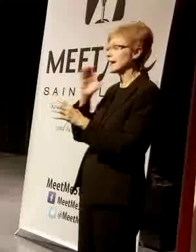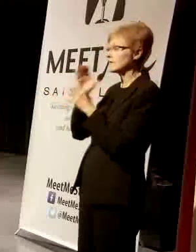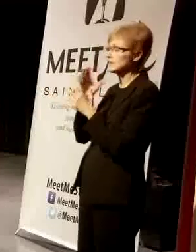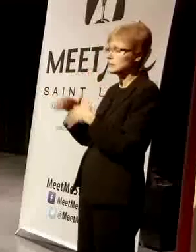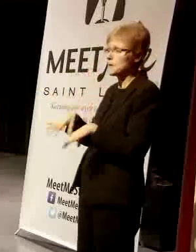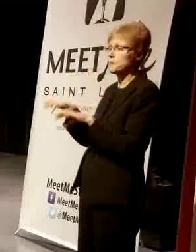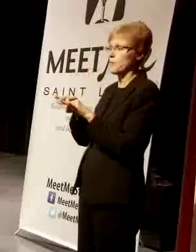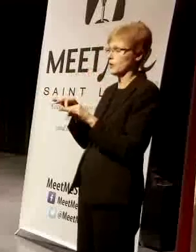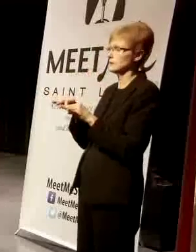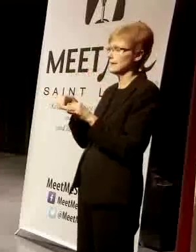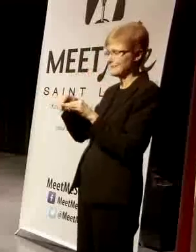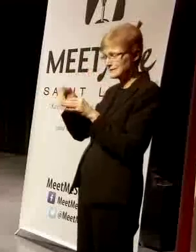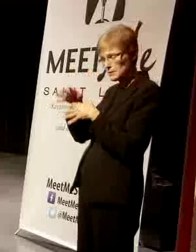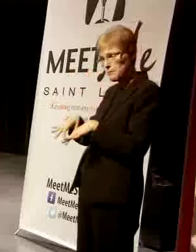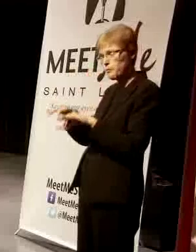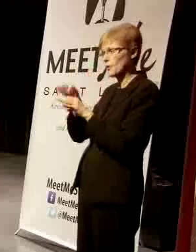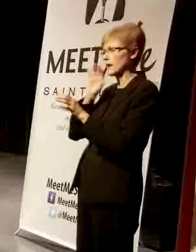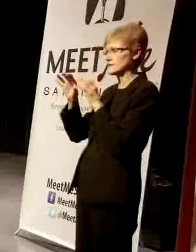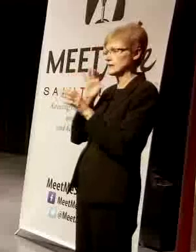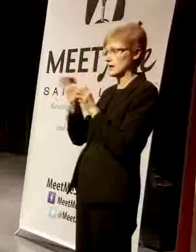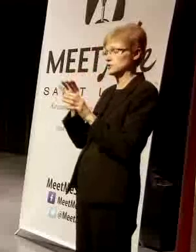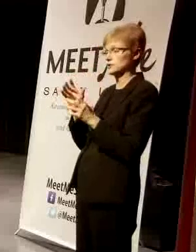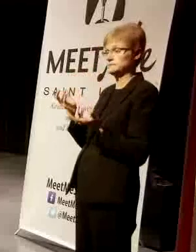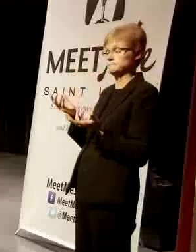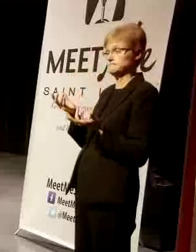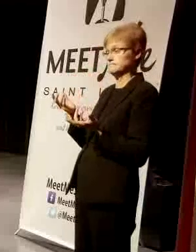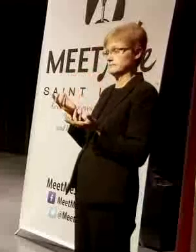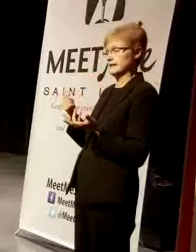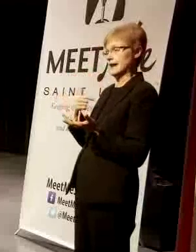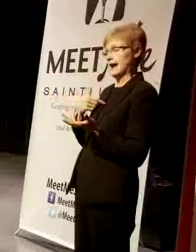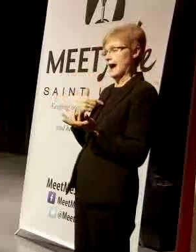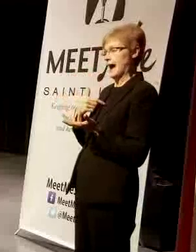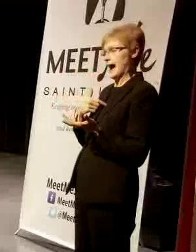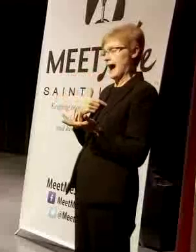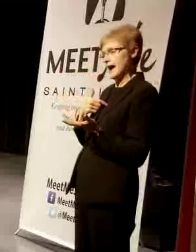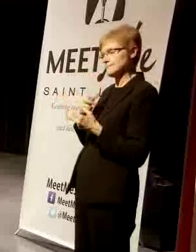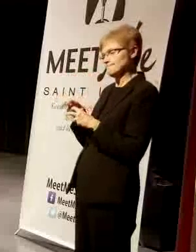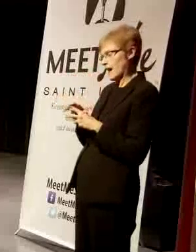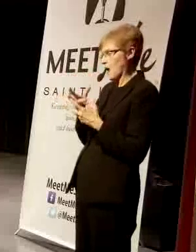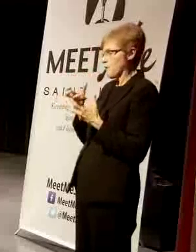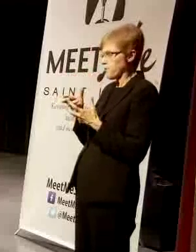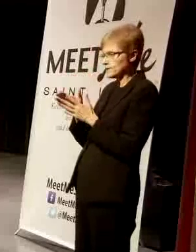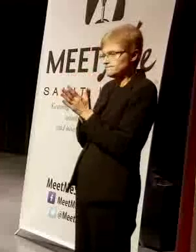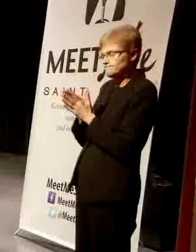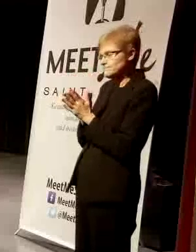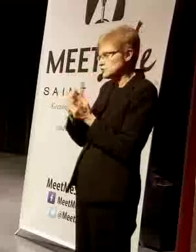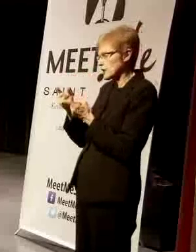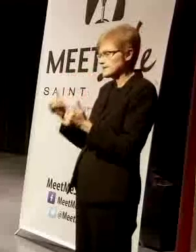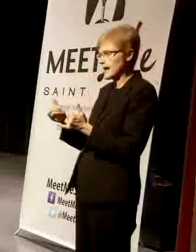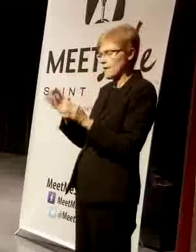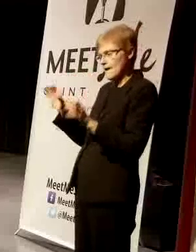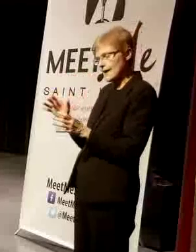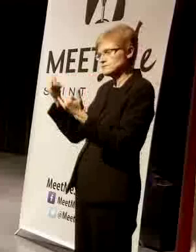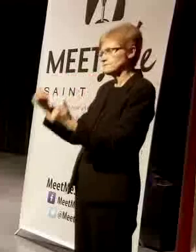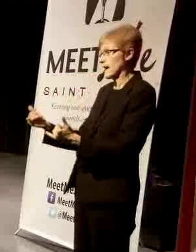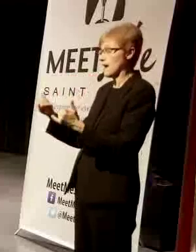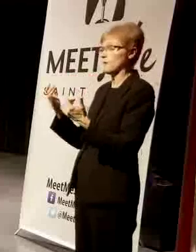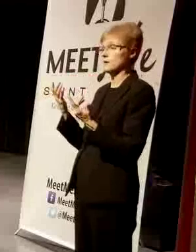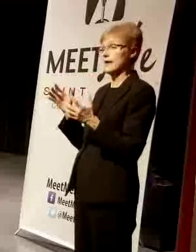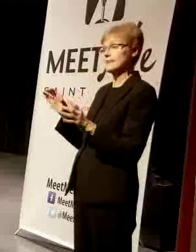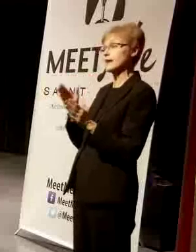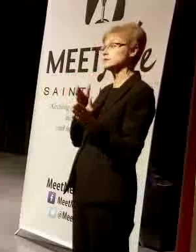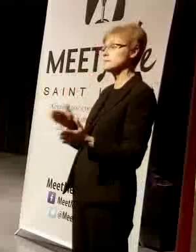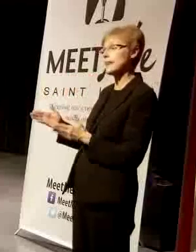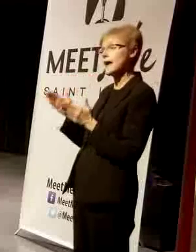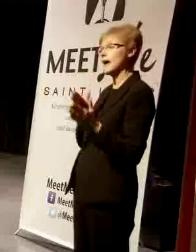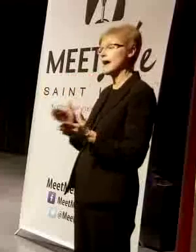is a tremendously important conversation, but I don't know about you. I'm restless for change, and I'm restless for action. And the action plan,